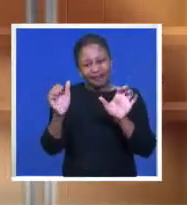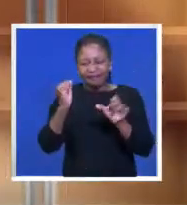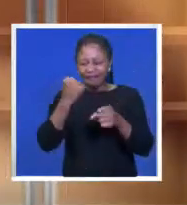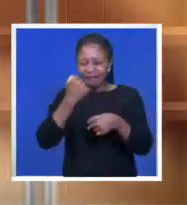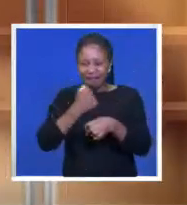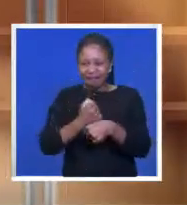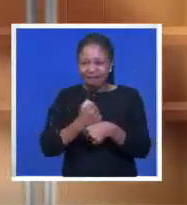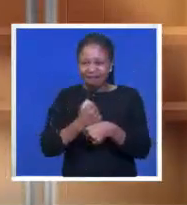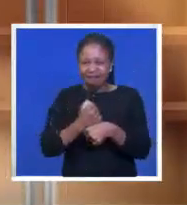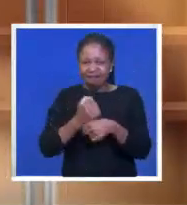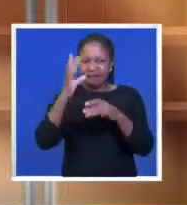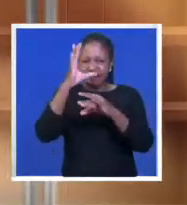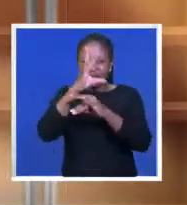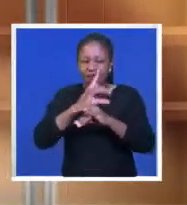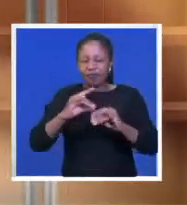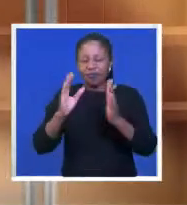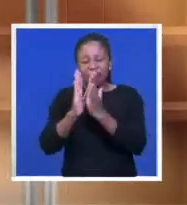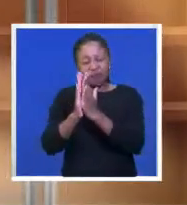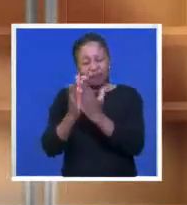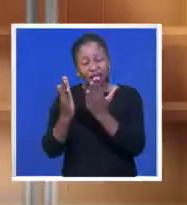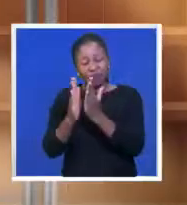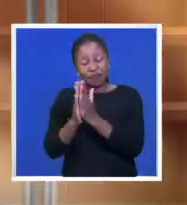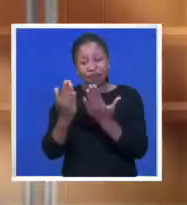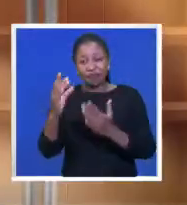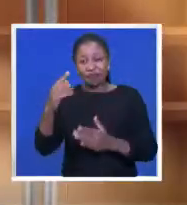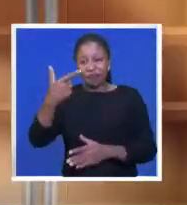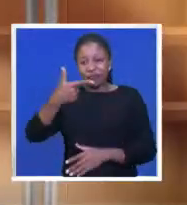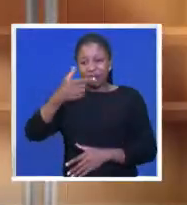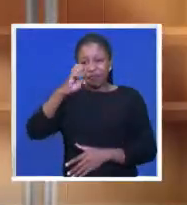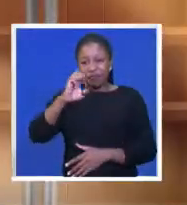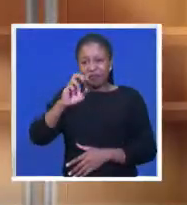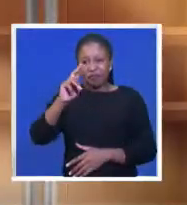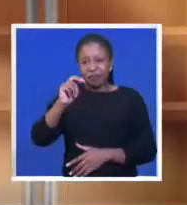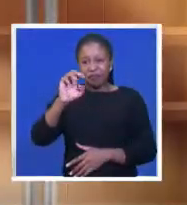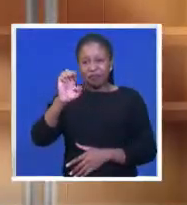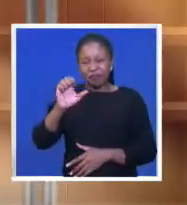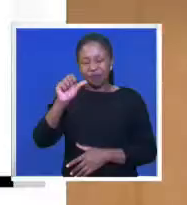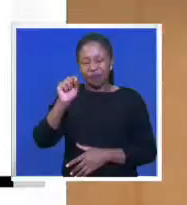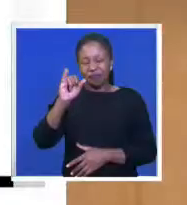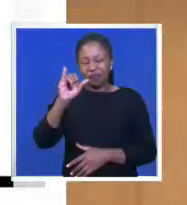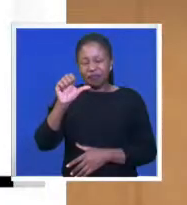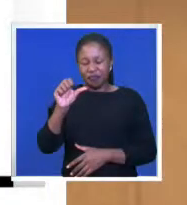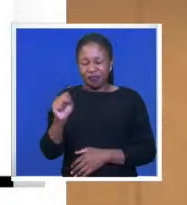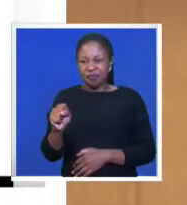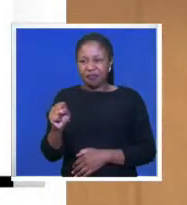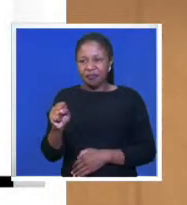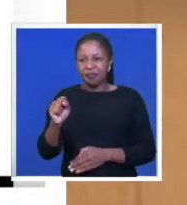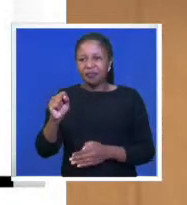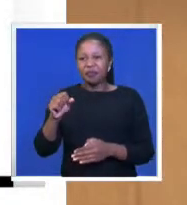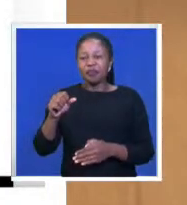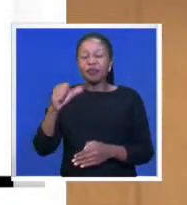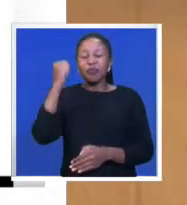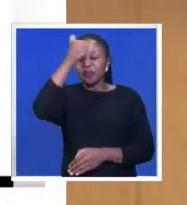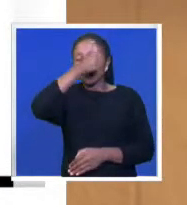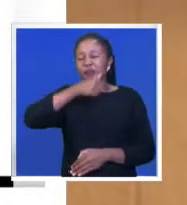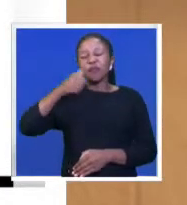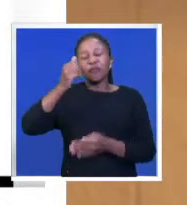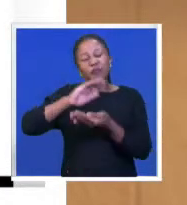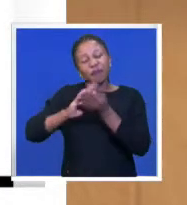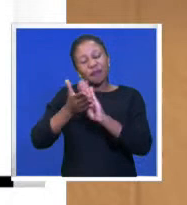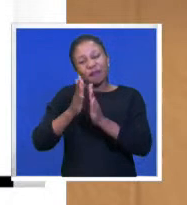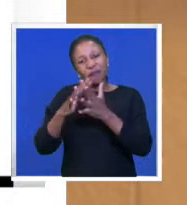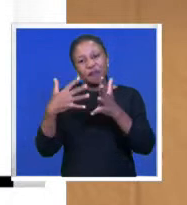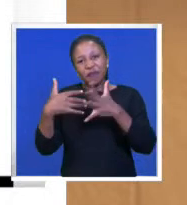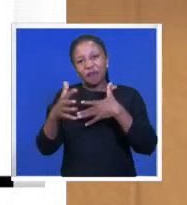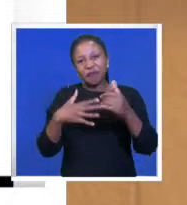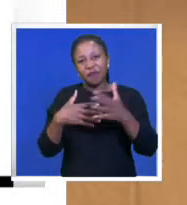1. Let us remind ourselves what God created on each day. On day 1,